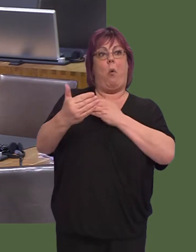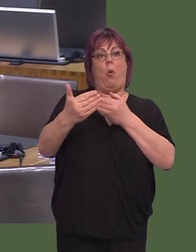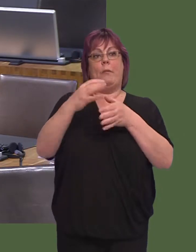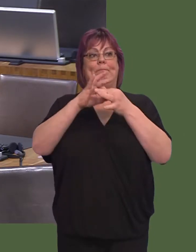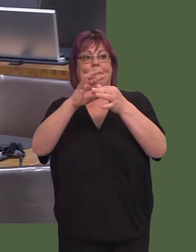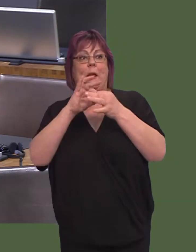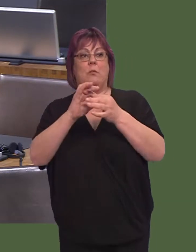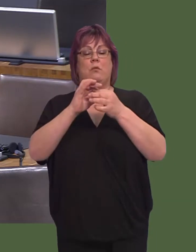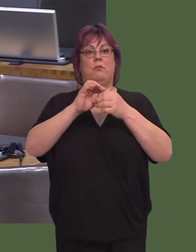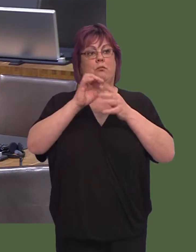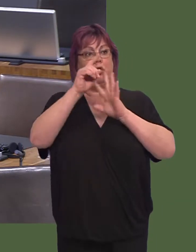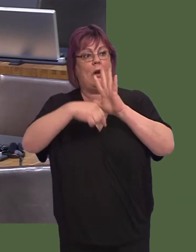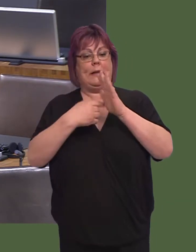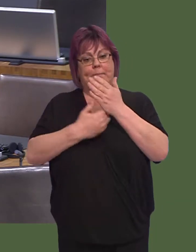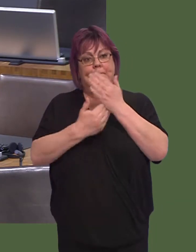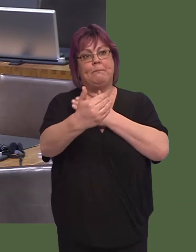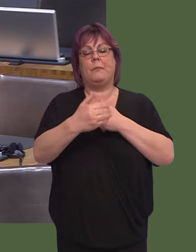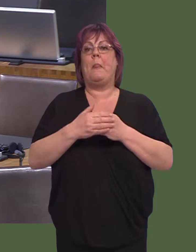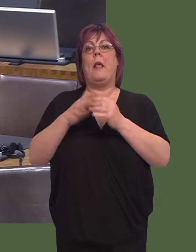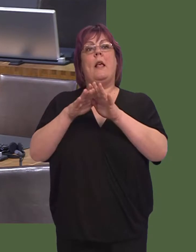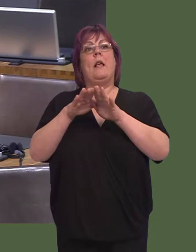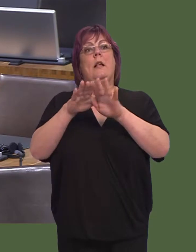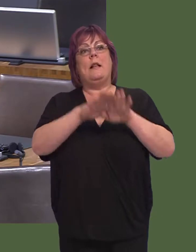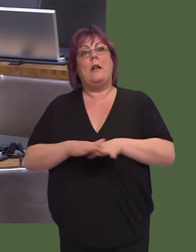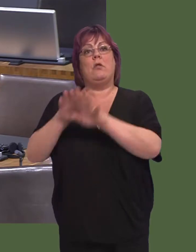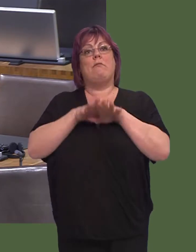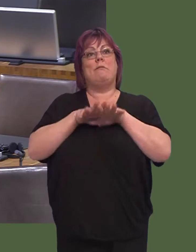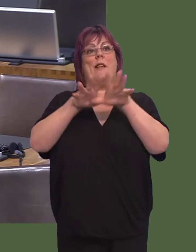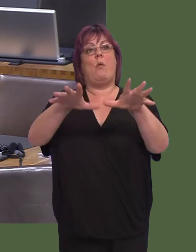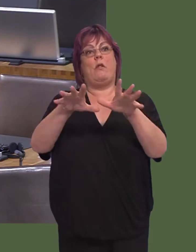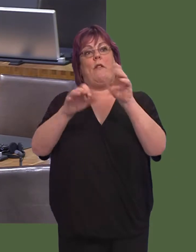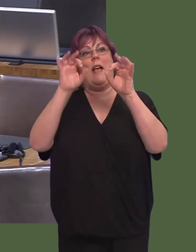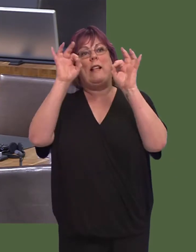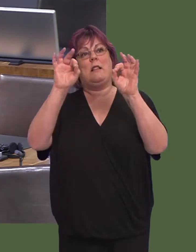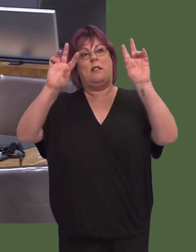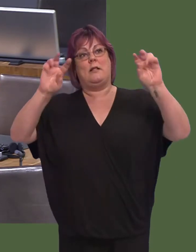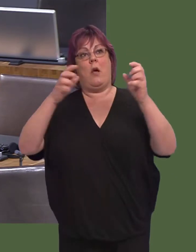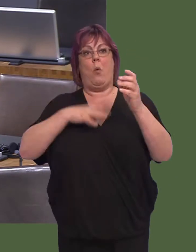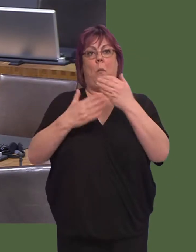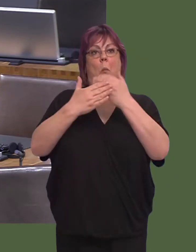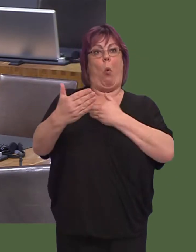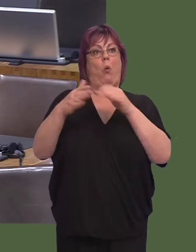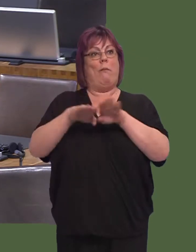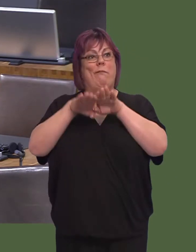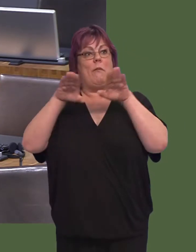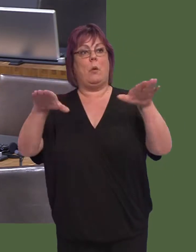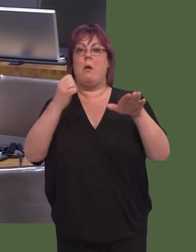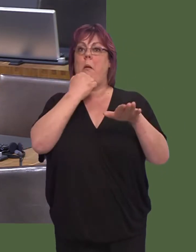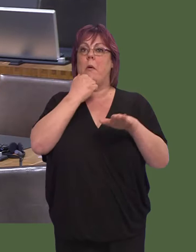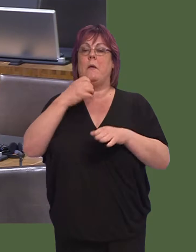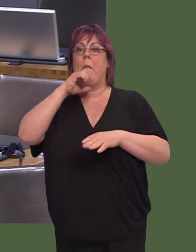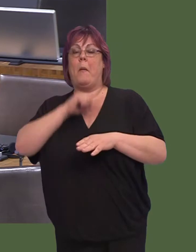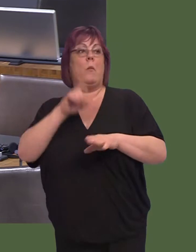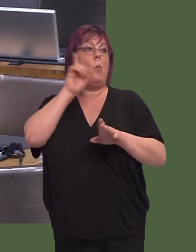enrichment and engagement programmes. The National Networks for Excellence have also been tasked to consider gender equity, and we know teachers have a